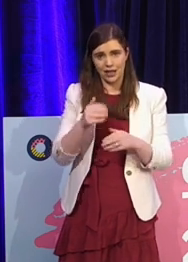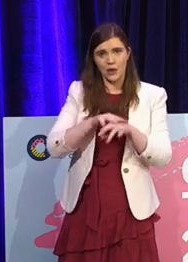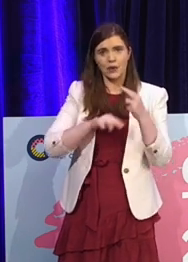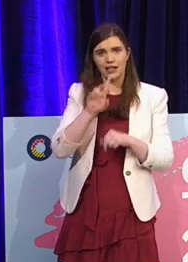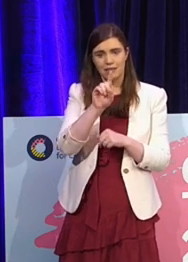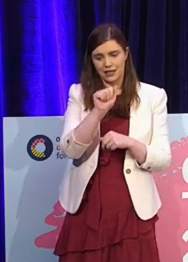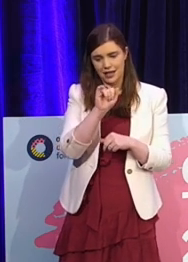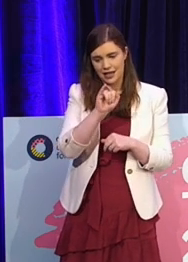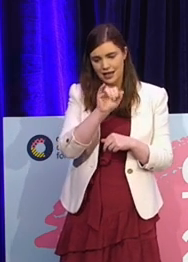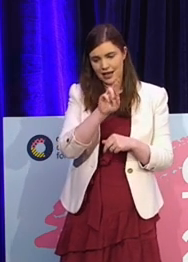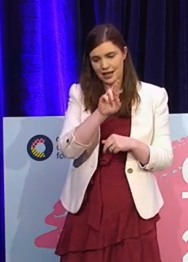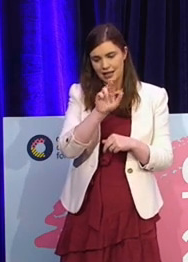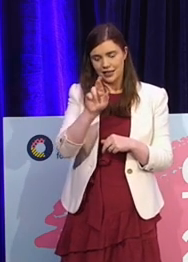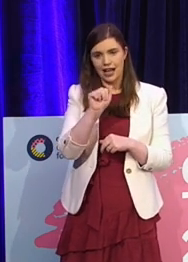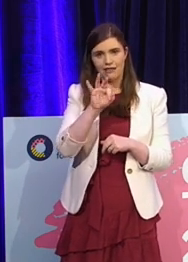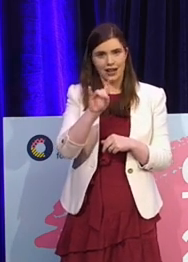Dara.